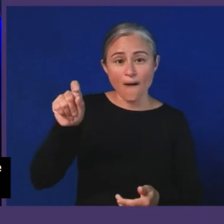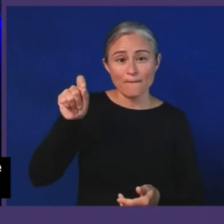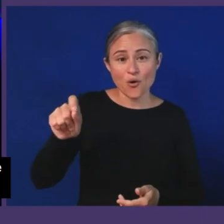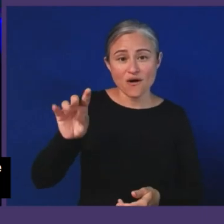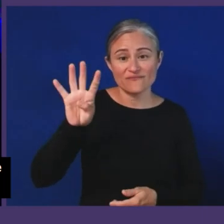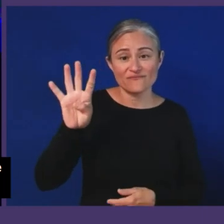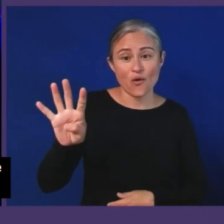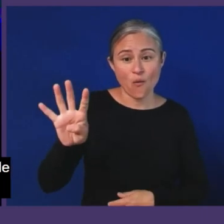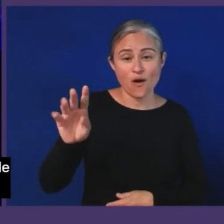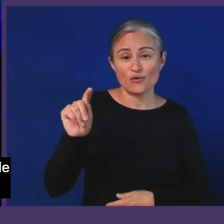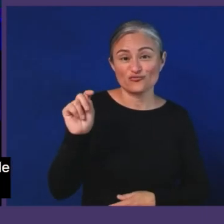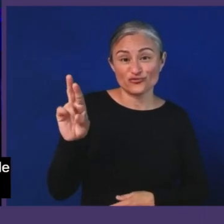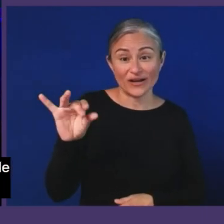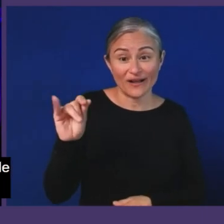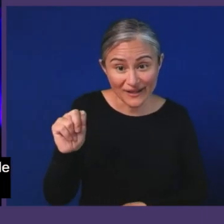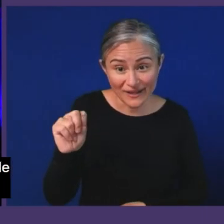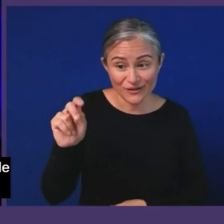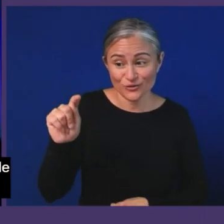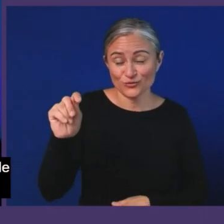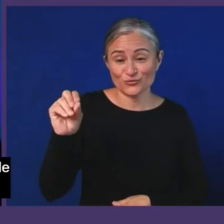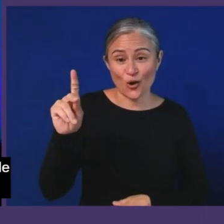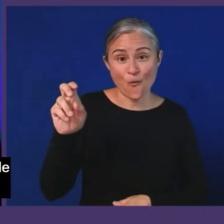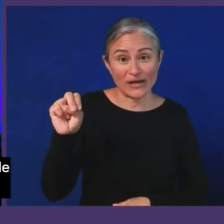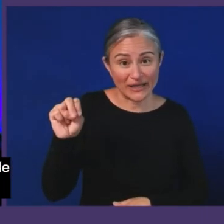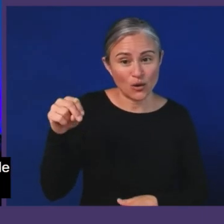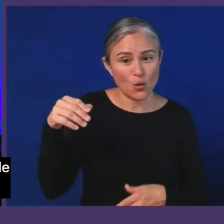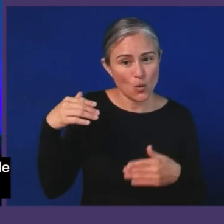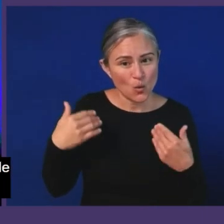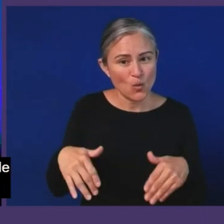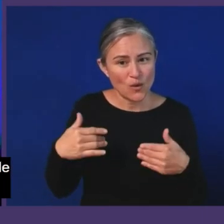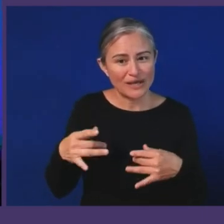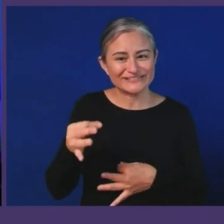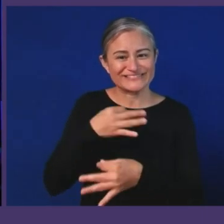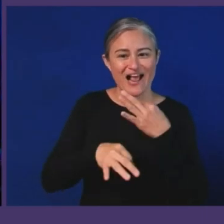that it contains. Below, I'm showing some tables of rough